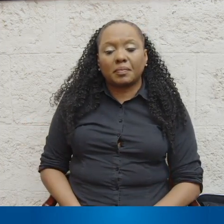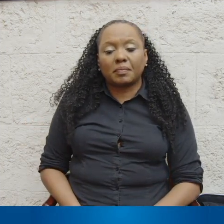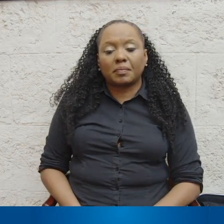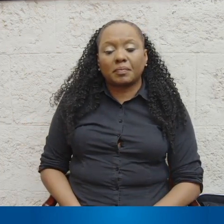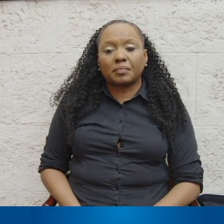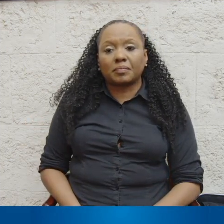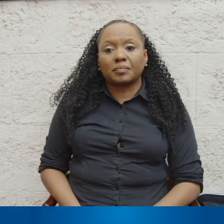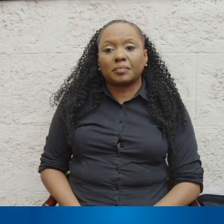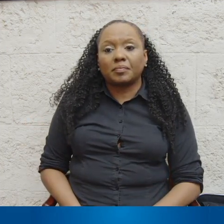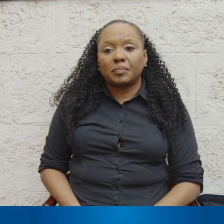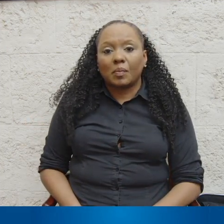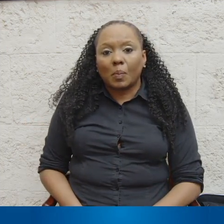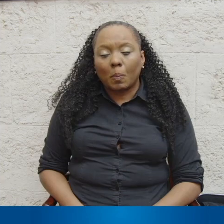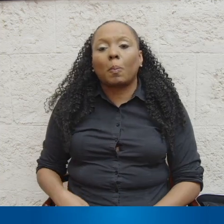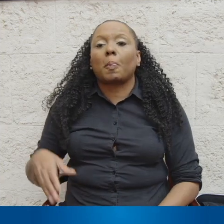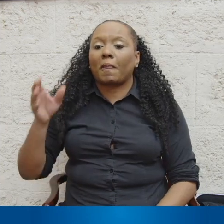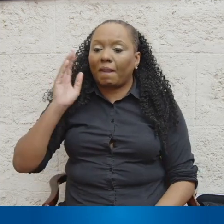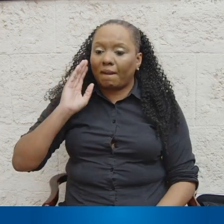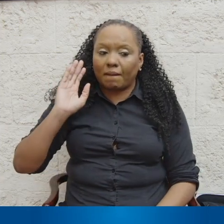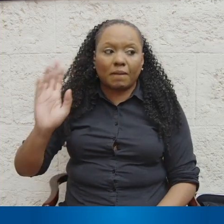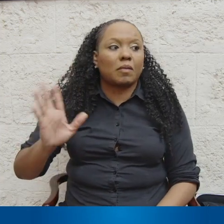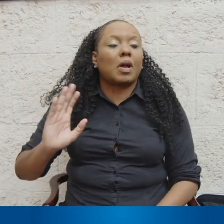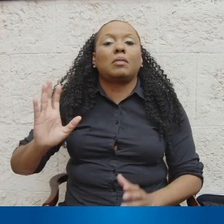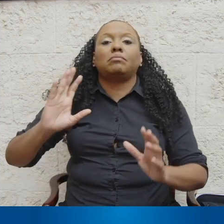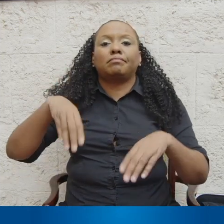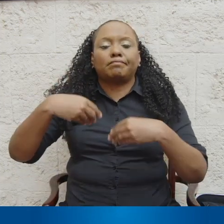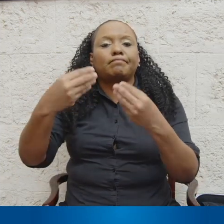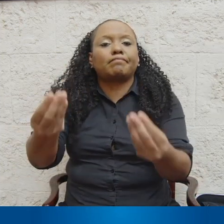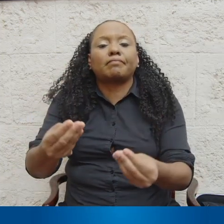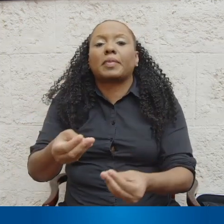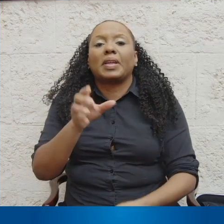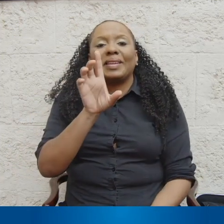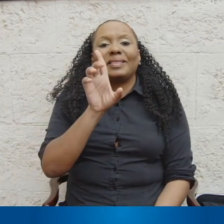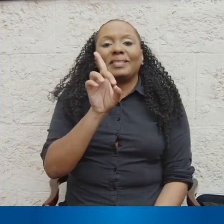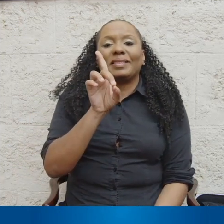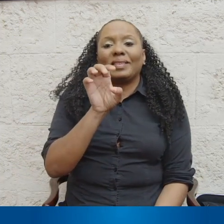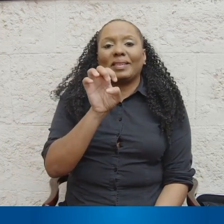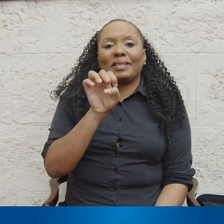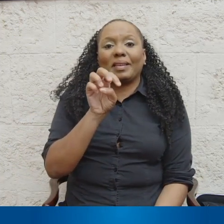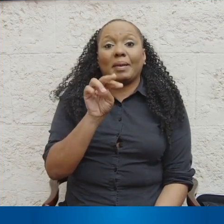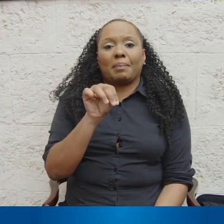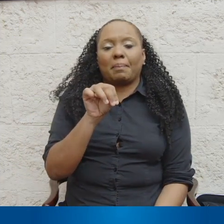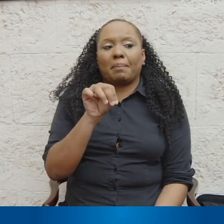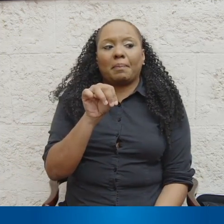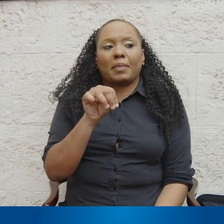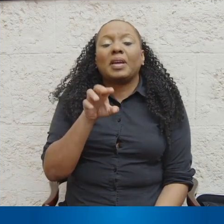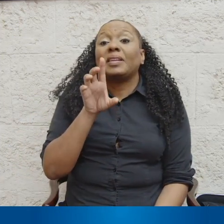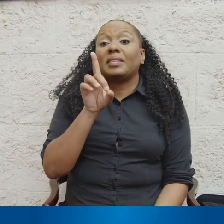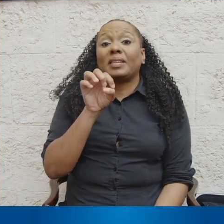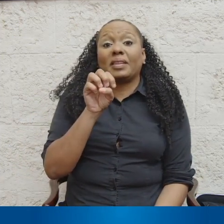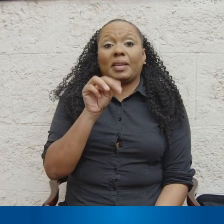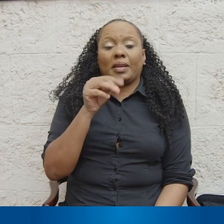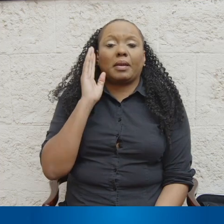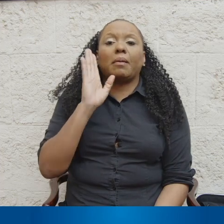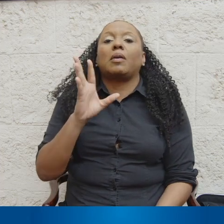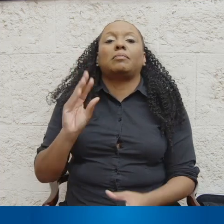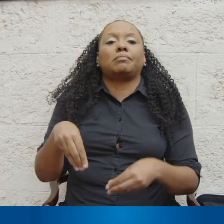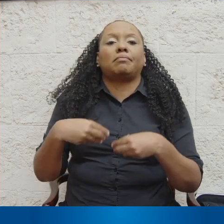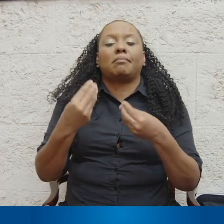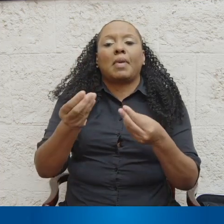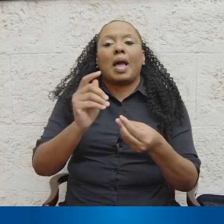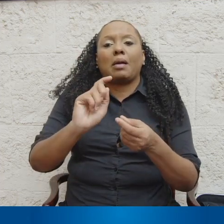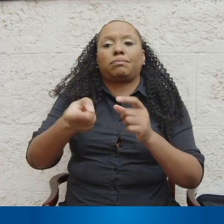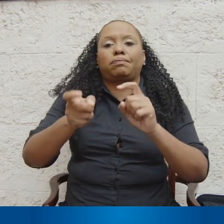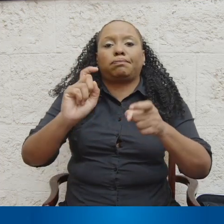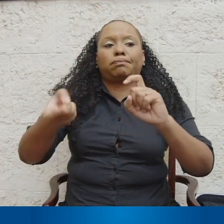DEM, and they will be pressing the DEOs and others into the distribution to be able to distribute these to those that